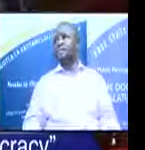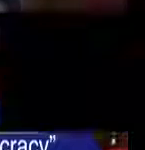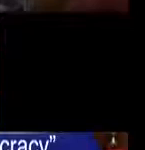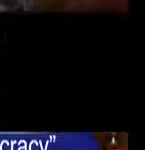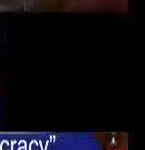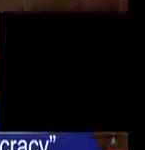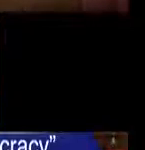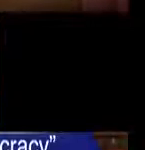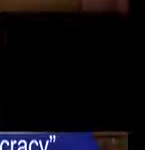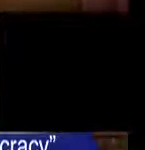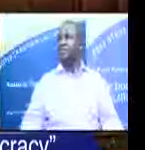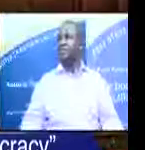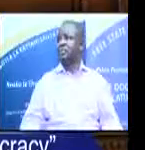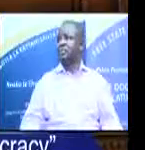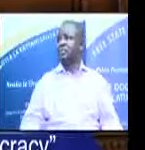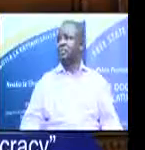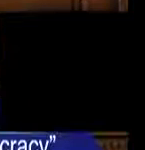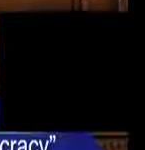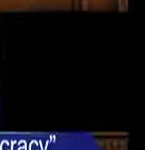Honourable,